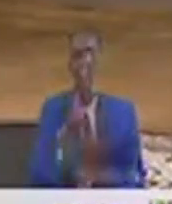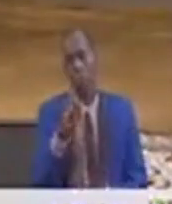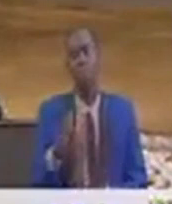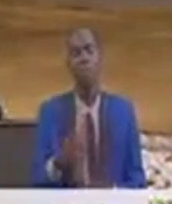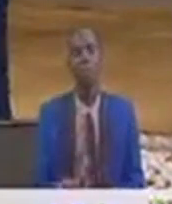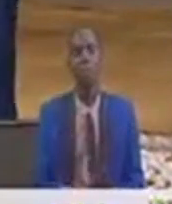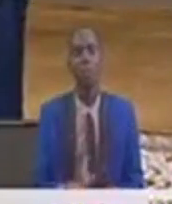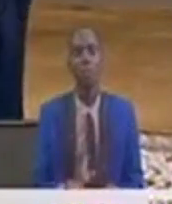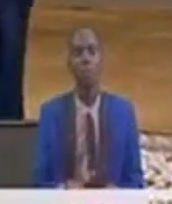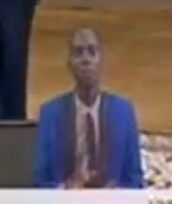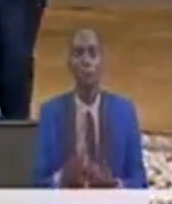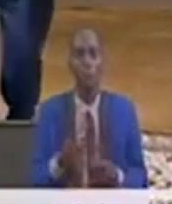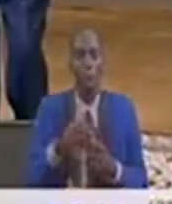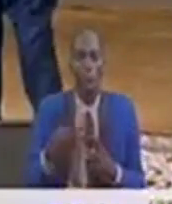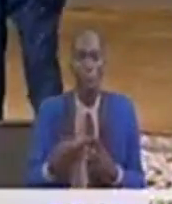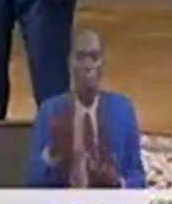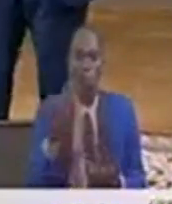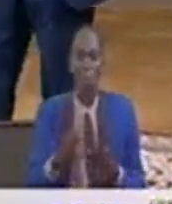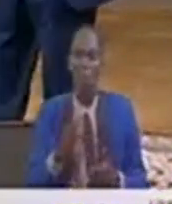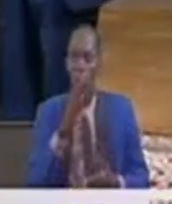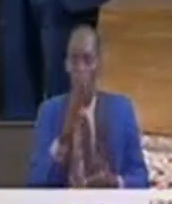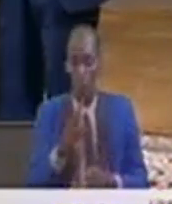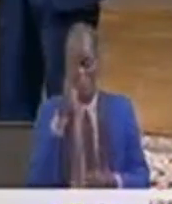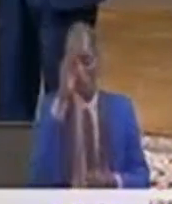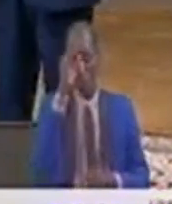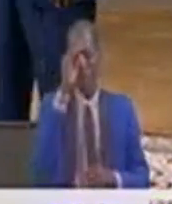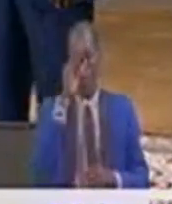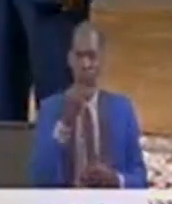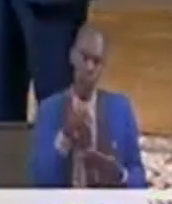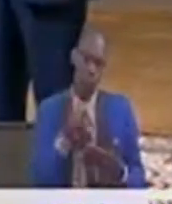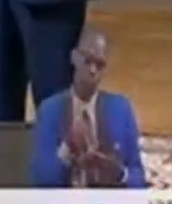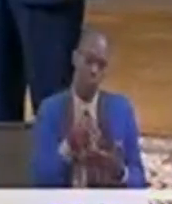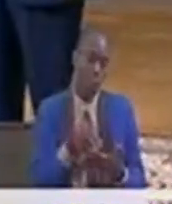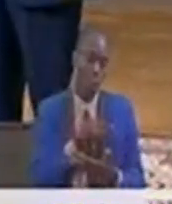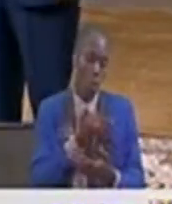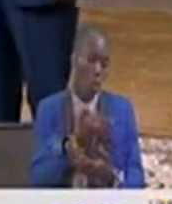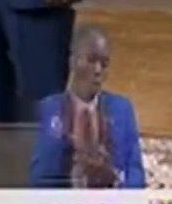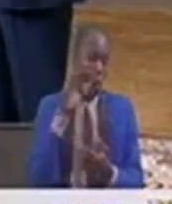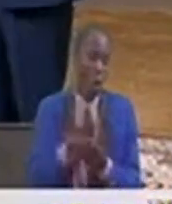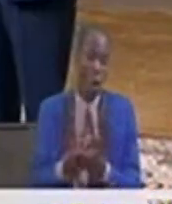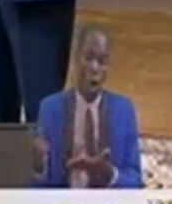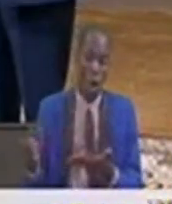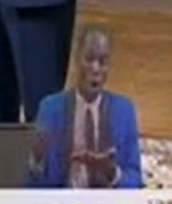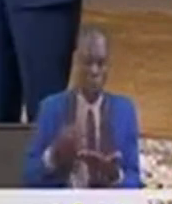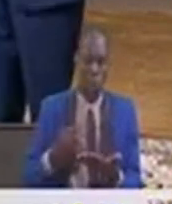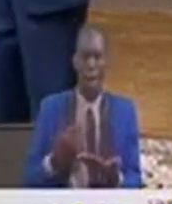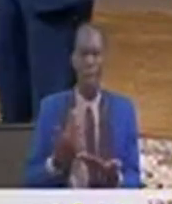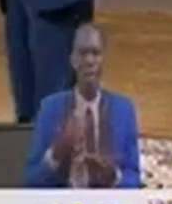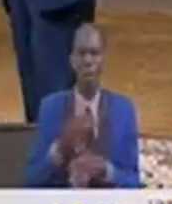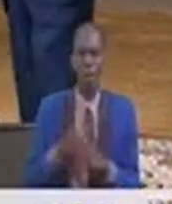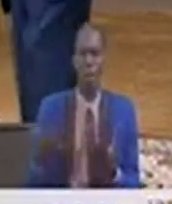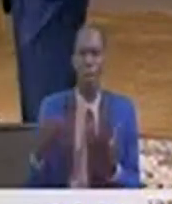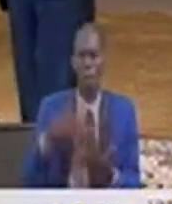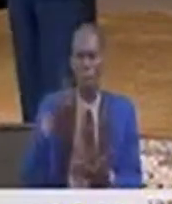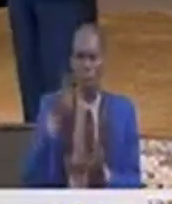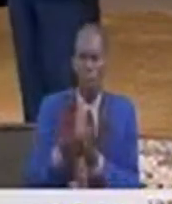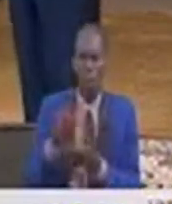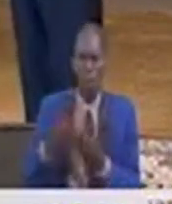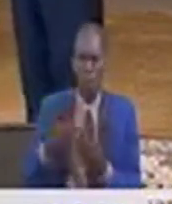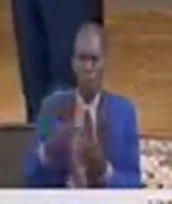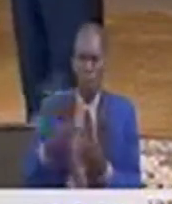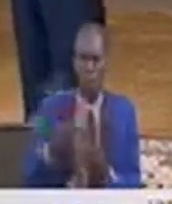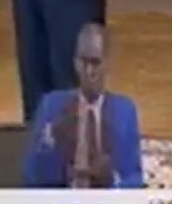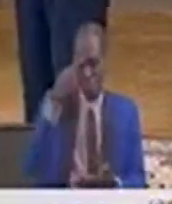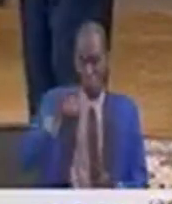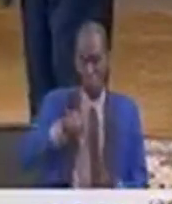don't want this woman to see that because I'm saved, I'm sanctified, I'm filled with the Holy Ghost, I don't want her to see that this is what